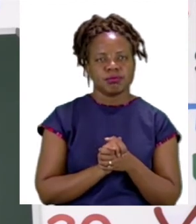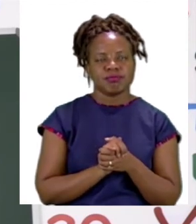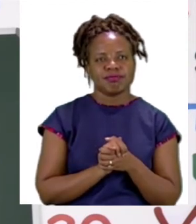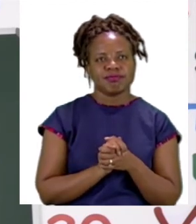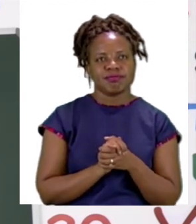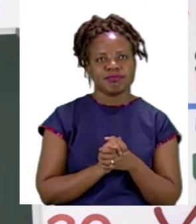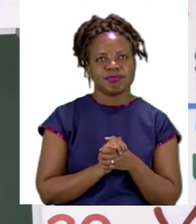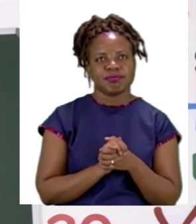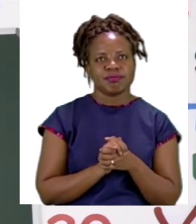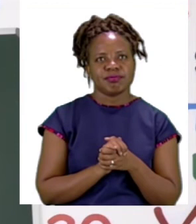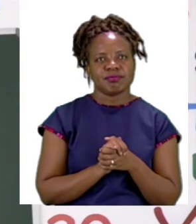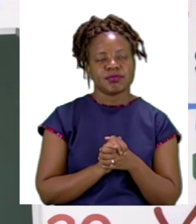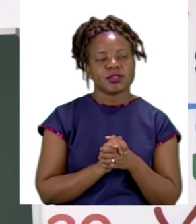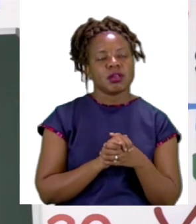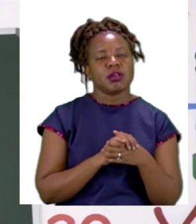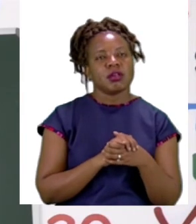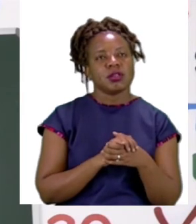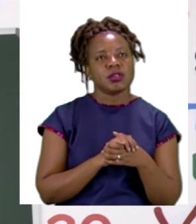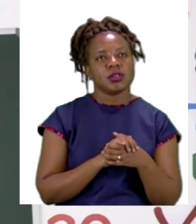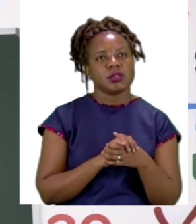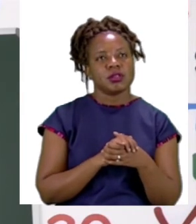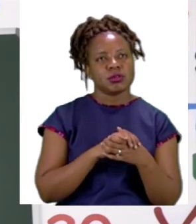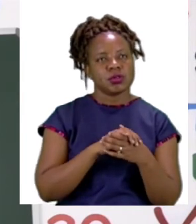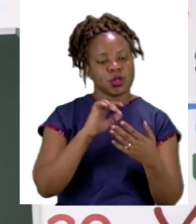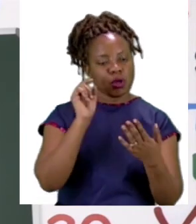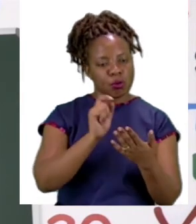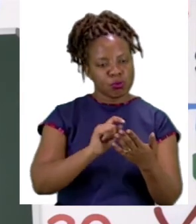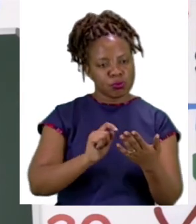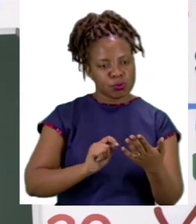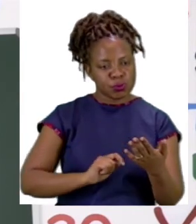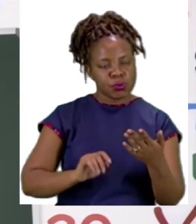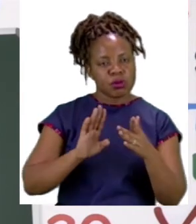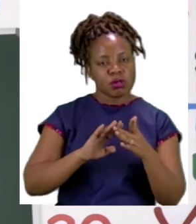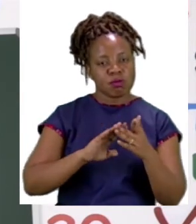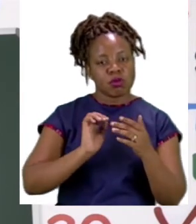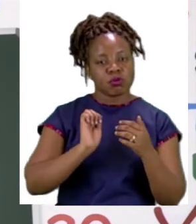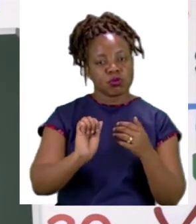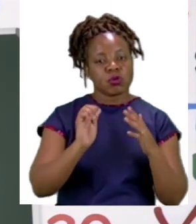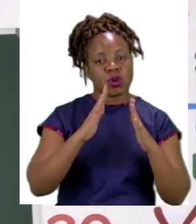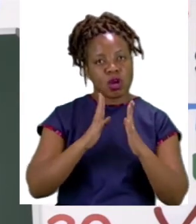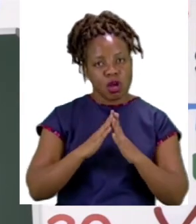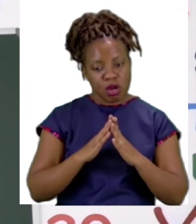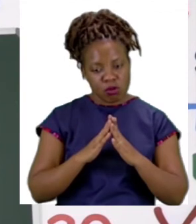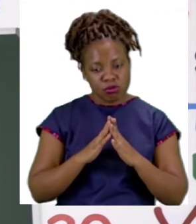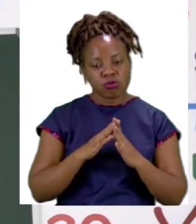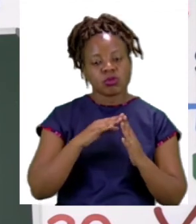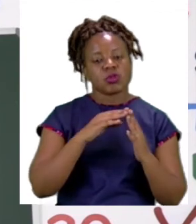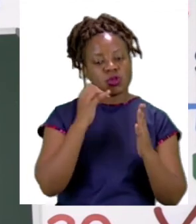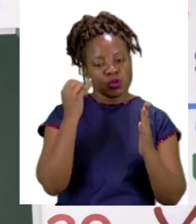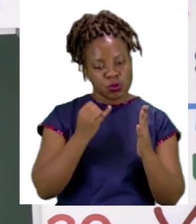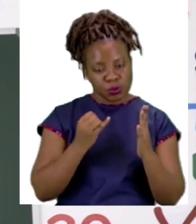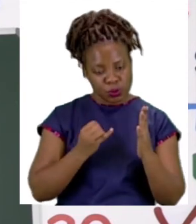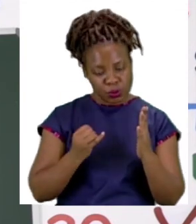soon after you have done your creative writing, then drawn your beautiful house, and then lastly,